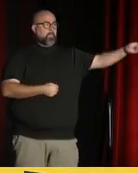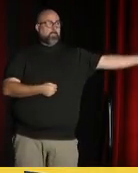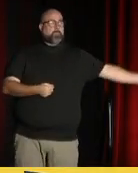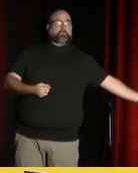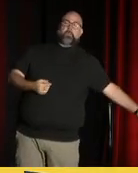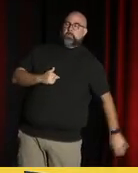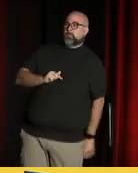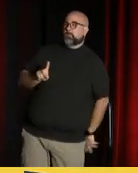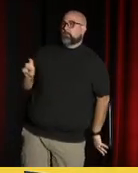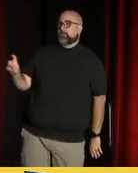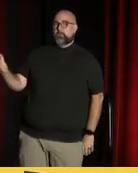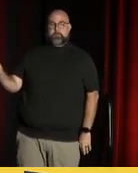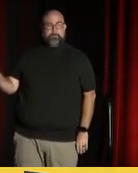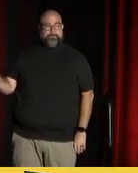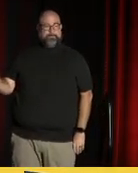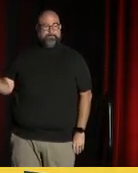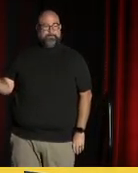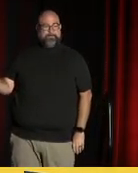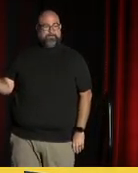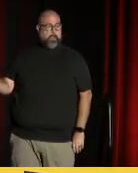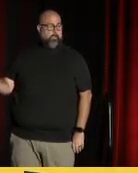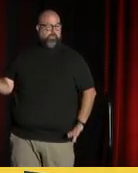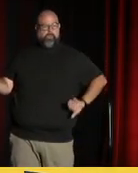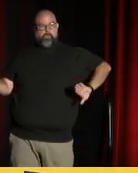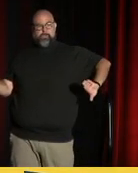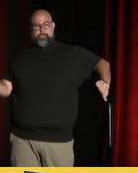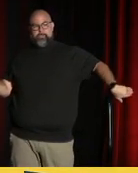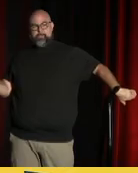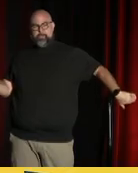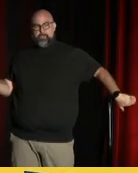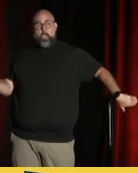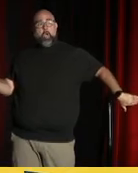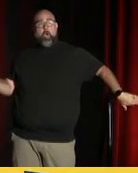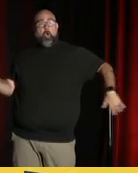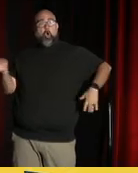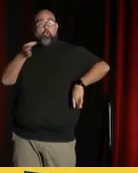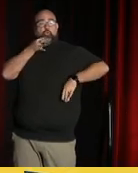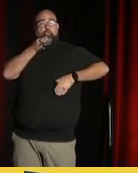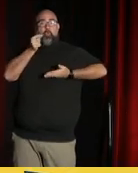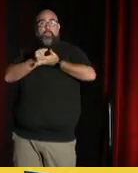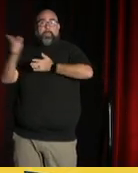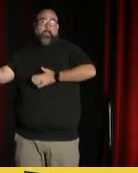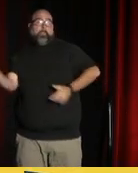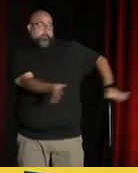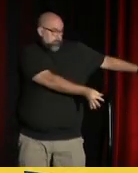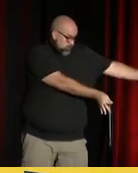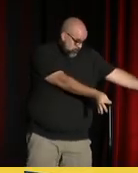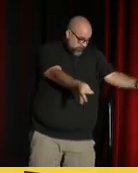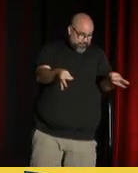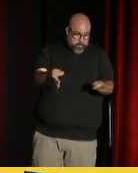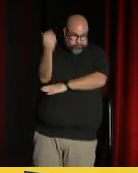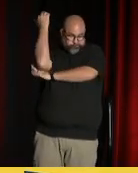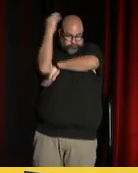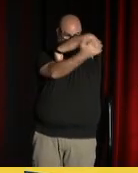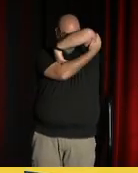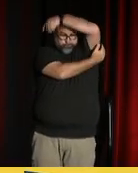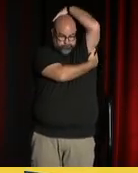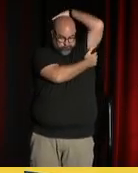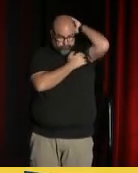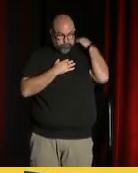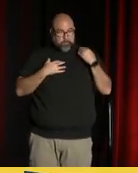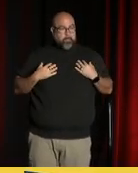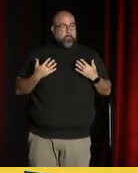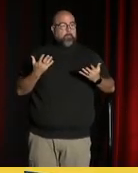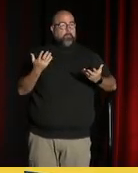table. And you don't pick it up again until it's time to go back to therapy, and you pick it up really fast, and you go through the